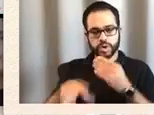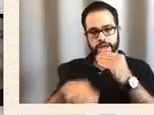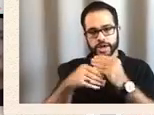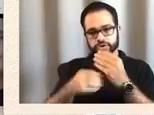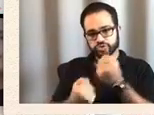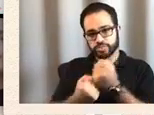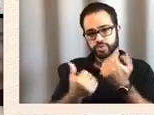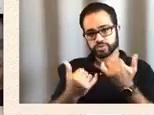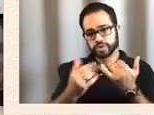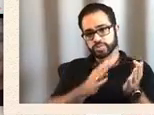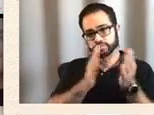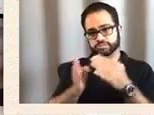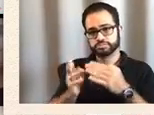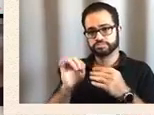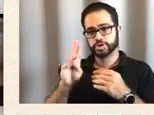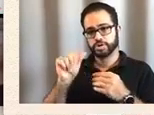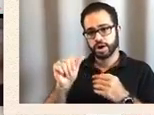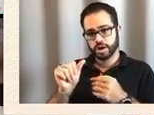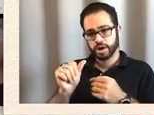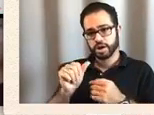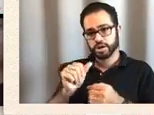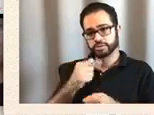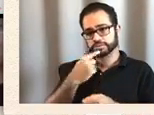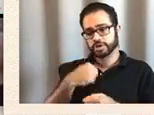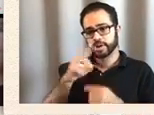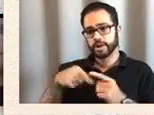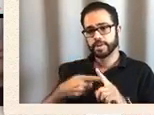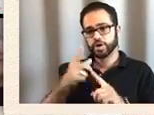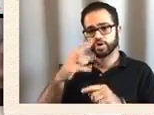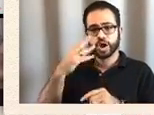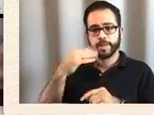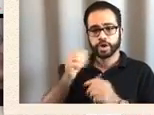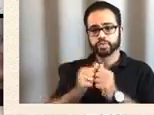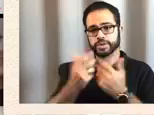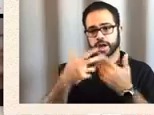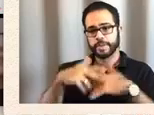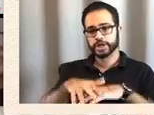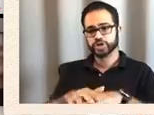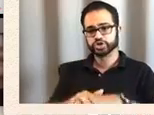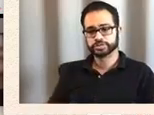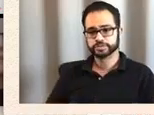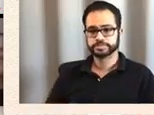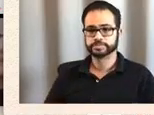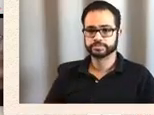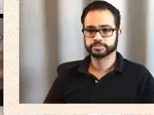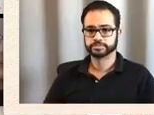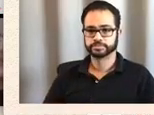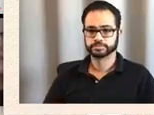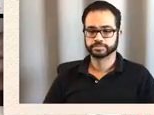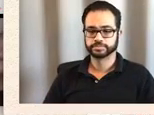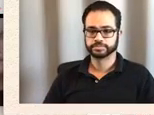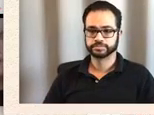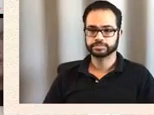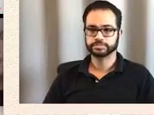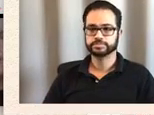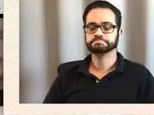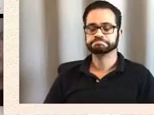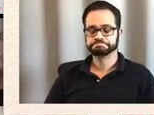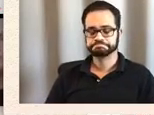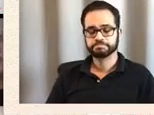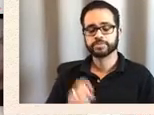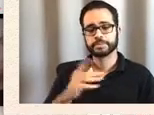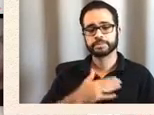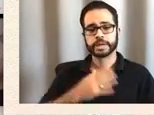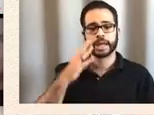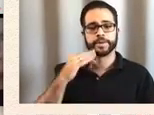Mira. Tell us about your experience with accommodations. So my experience with accommodations, I